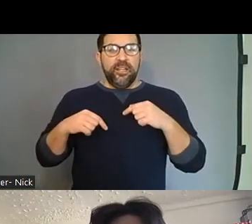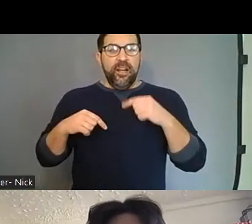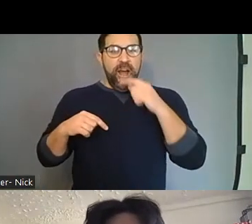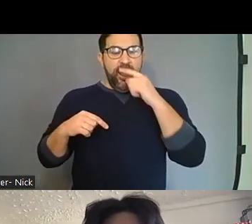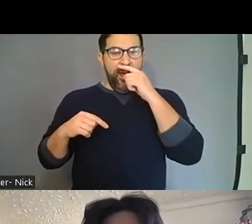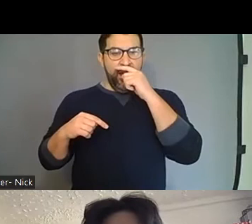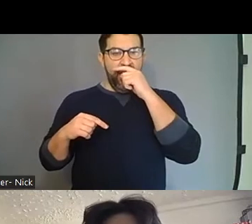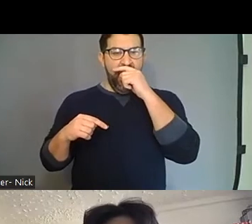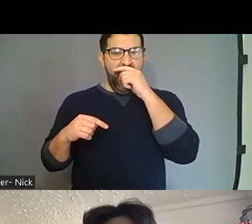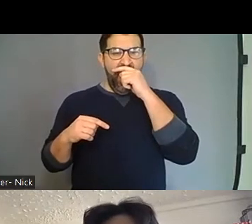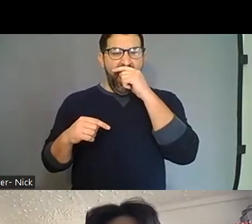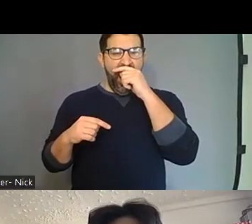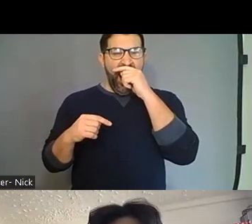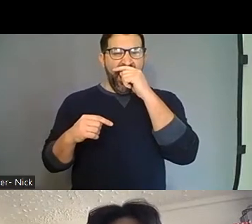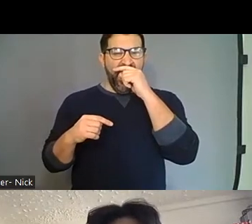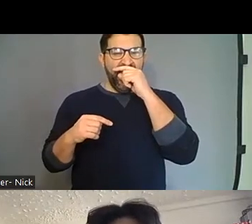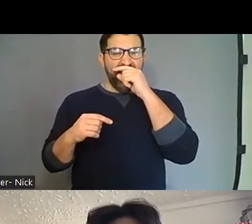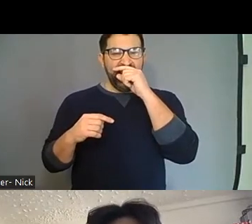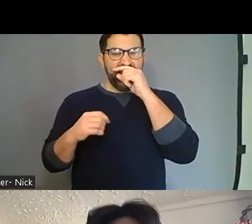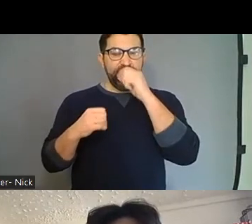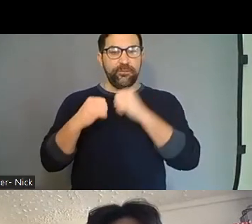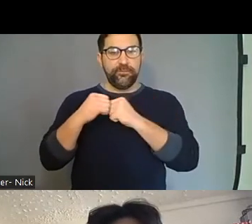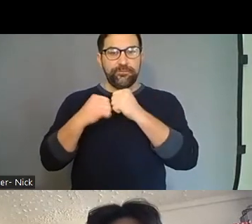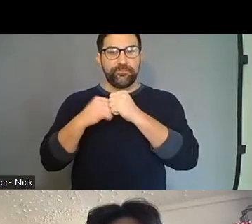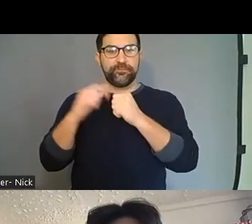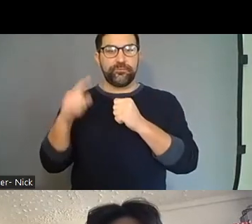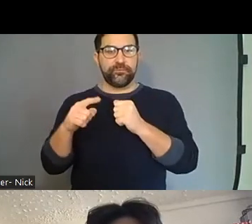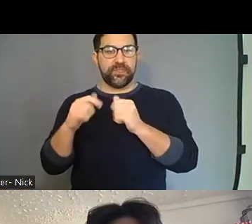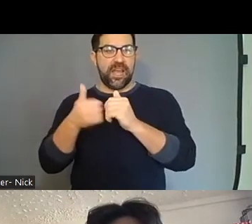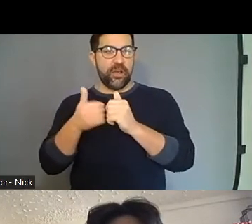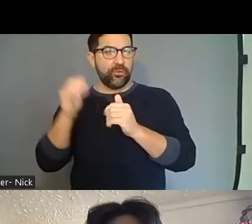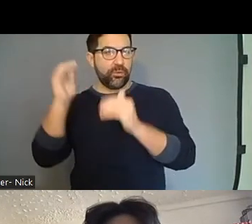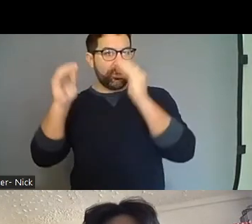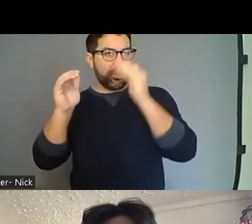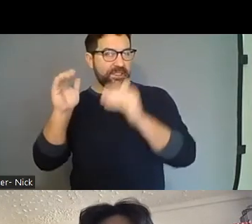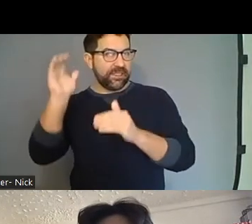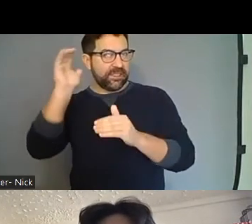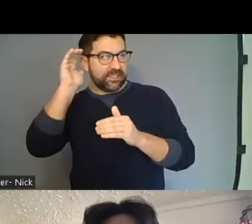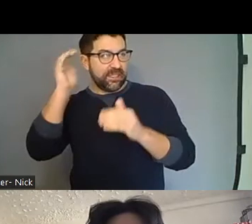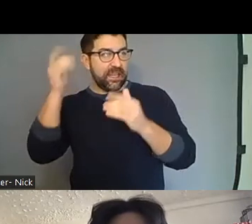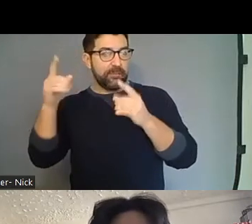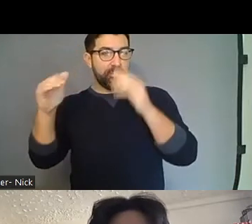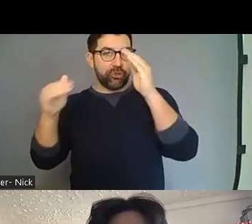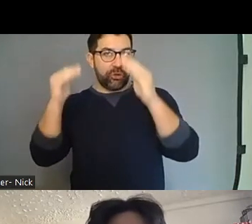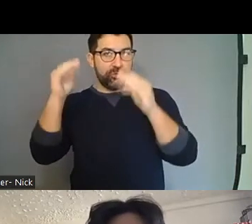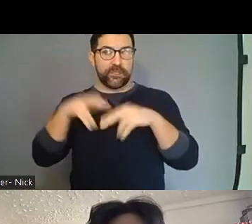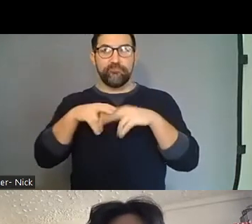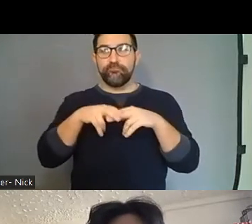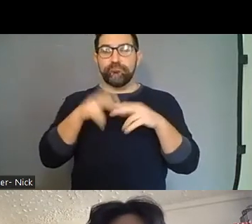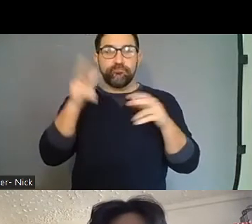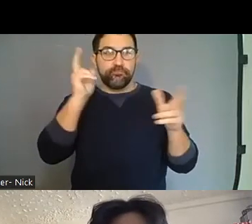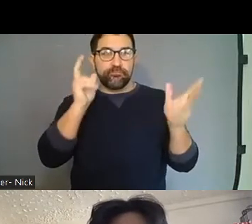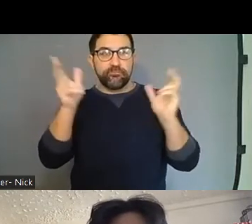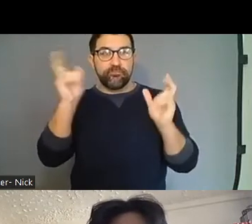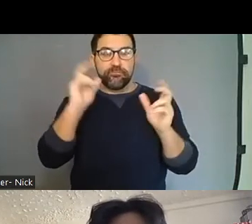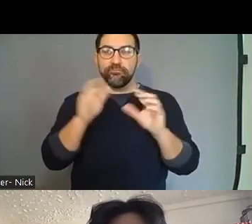question, structural question about how adults listen, because adults can kind of sit and listen to words,